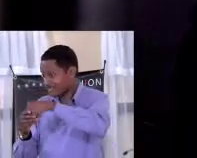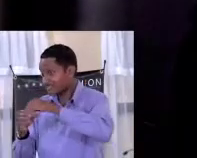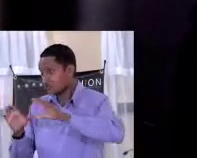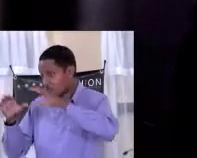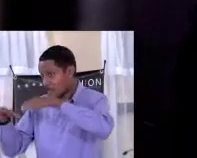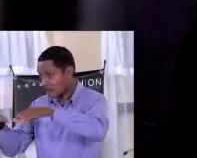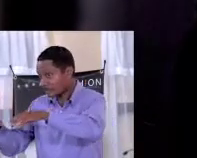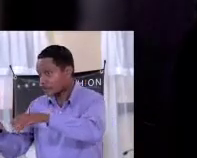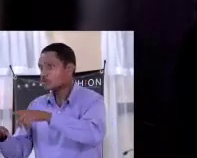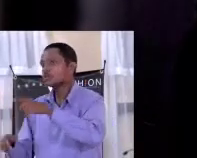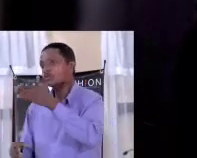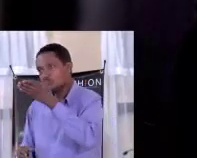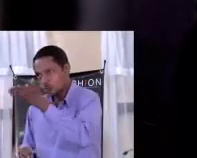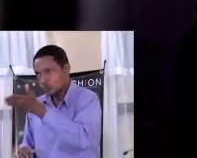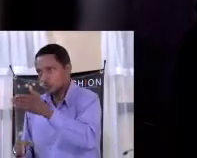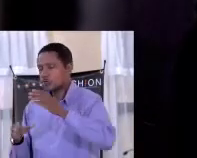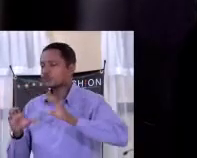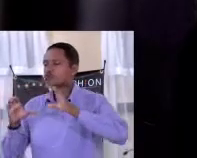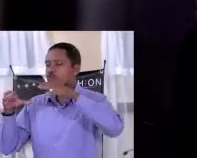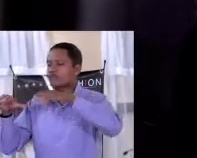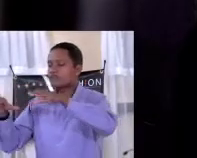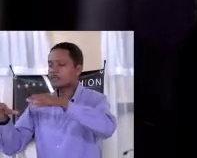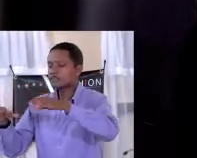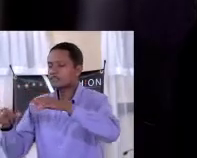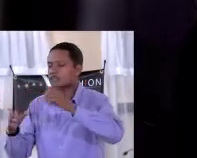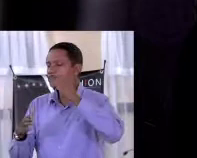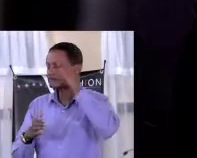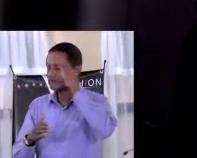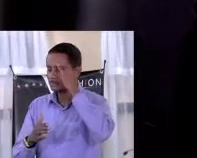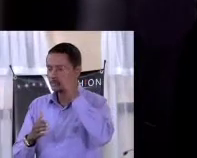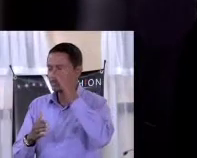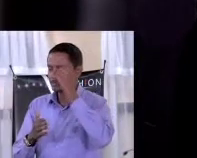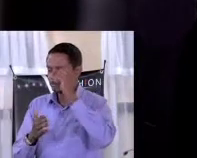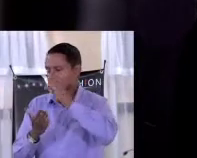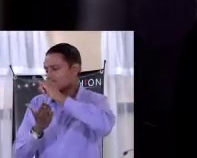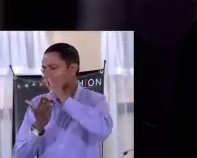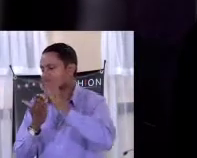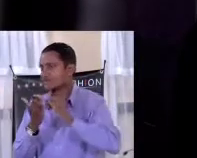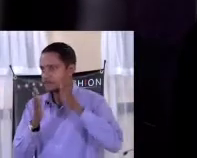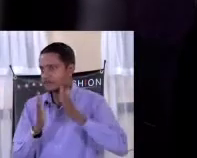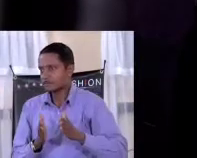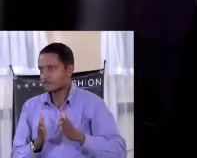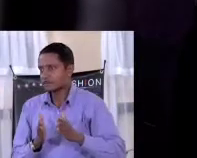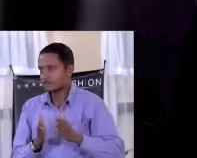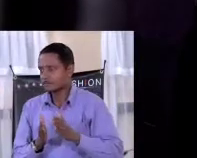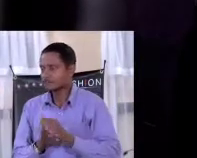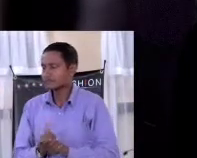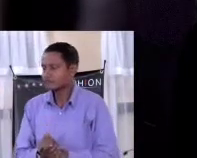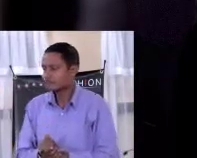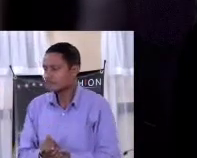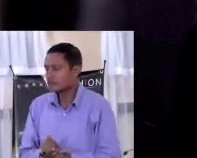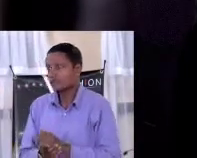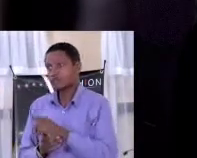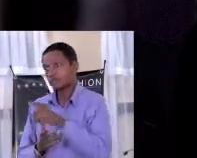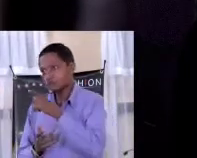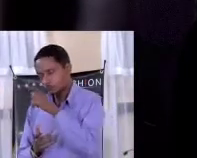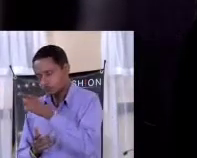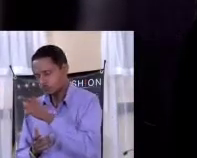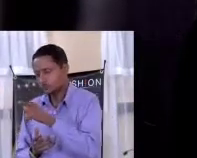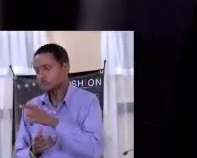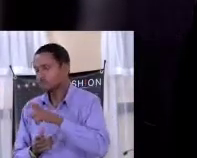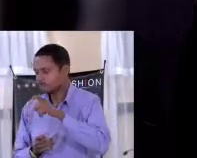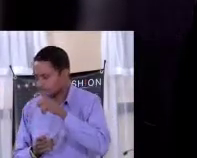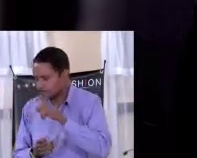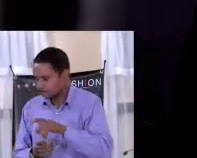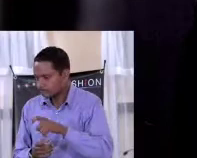designer. And I think in an interesting way, you are mandated to serve that,